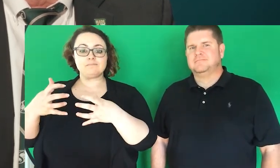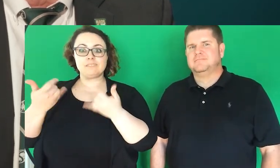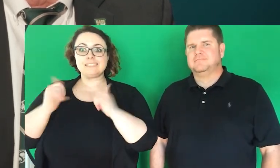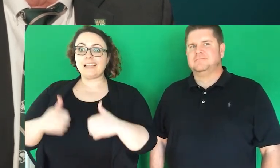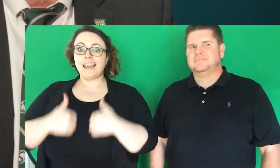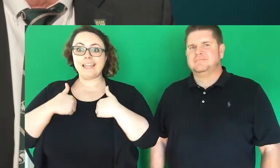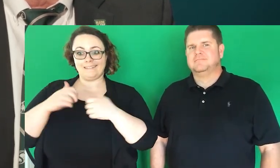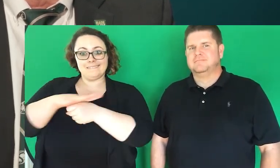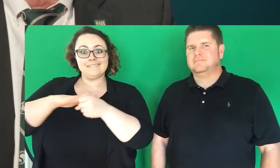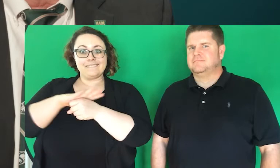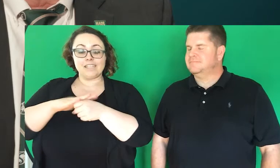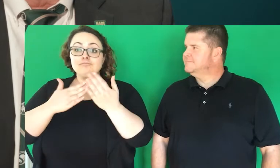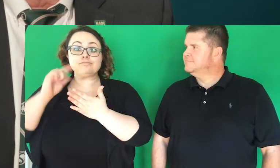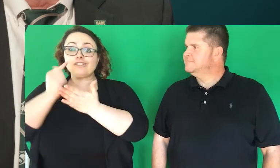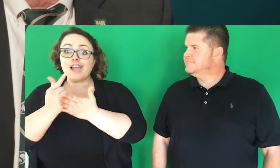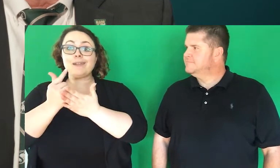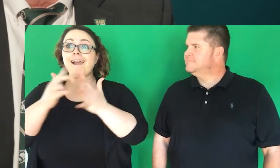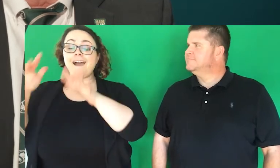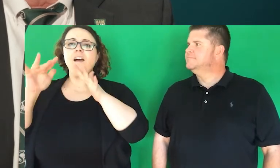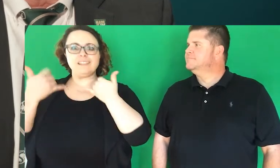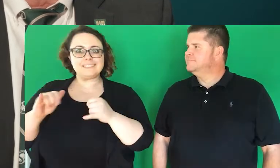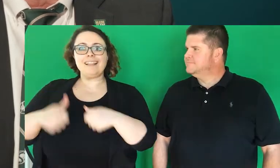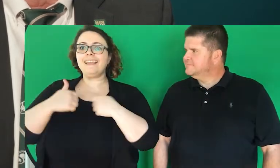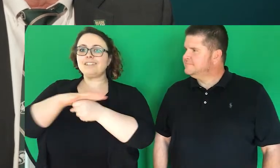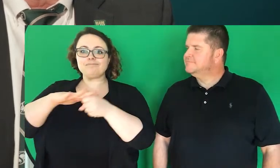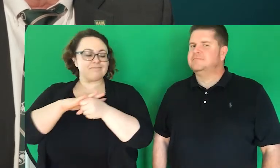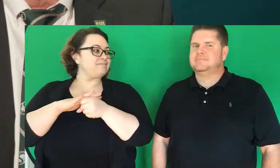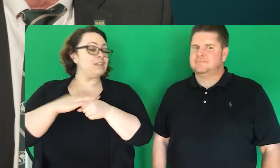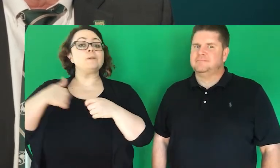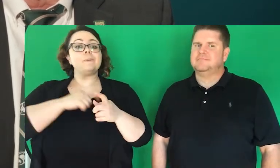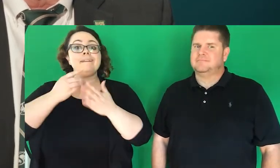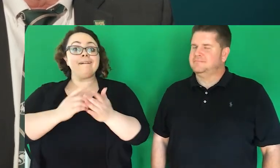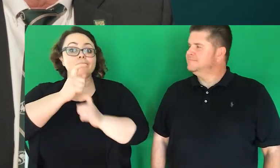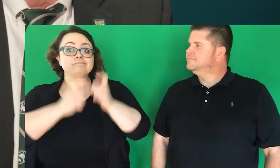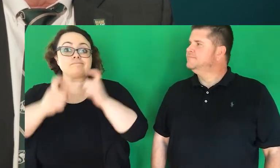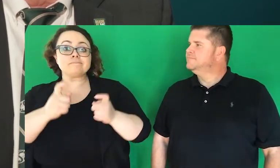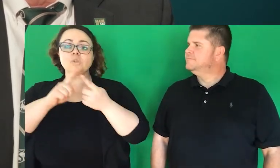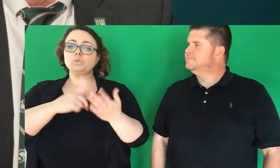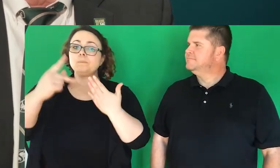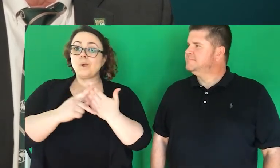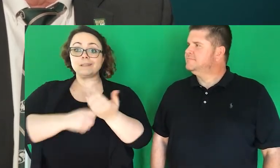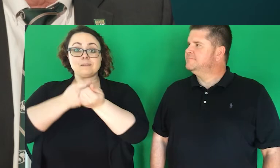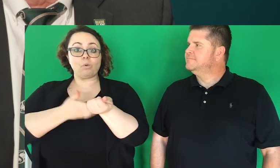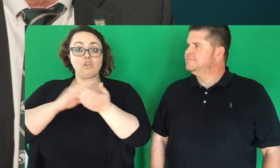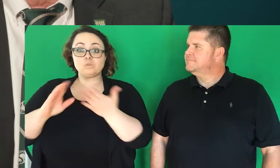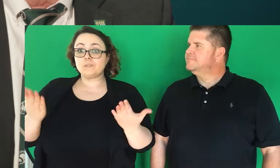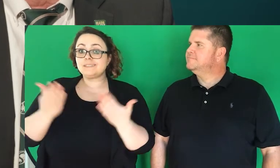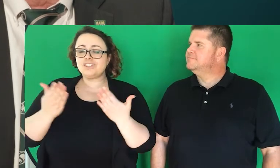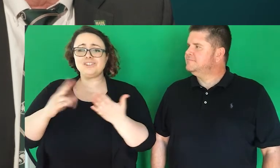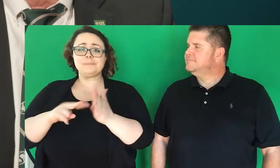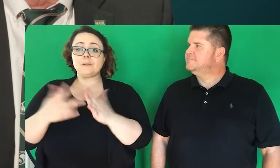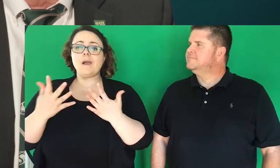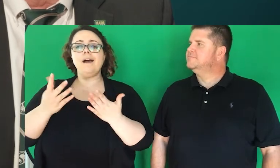the region after they graduate. And so when we're giving to programs that support our students, we're really